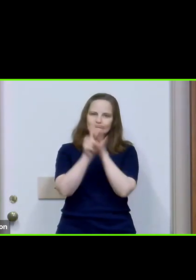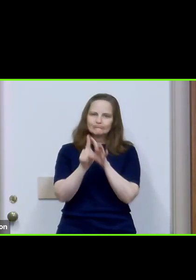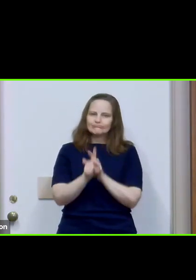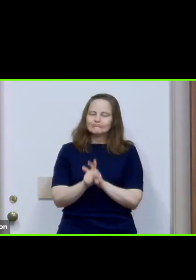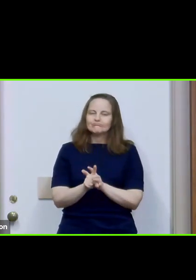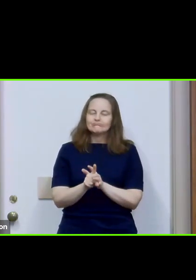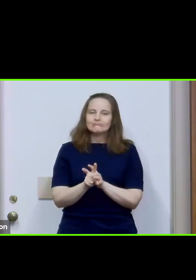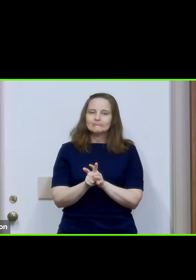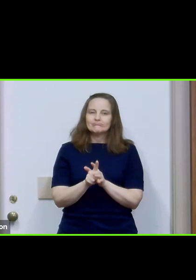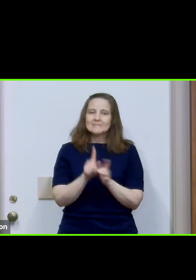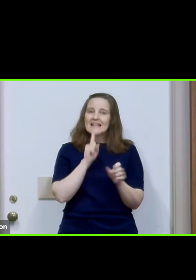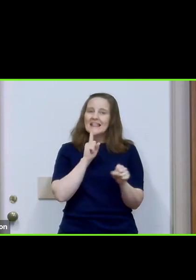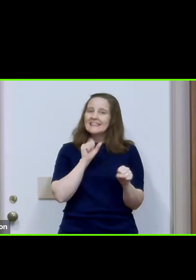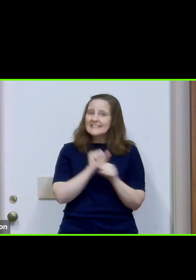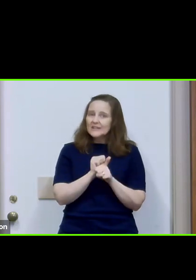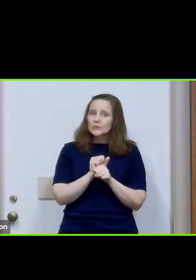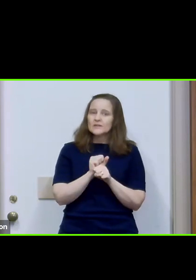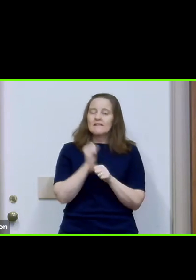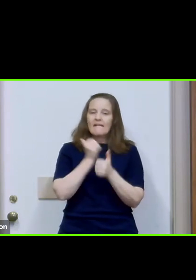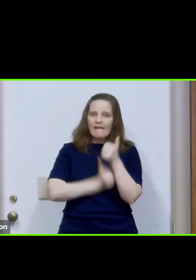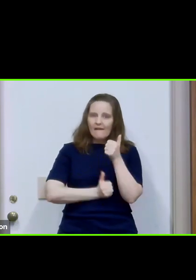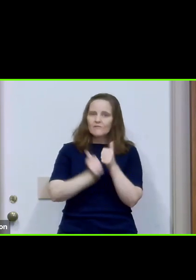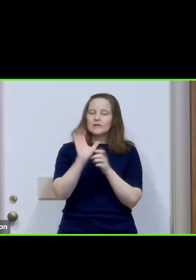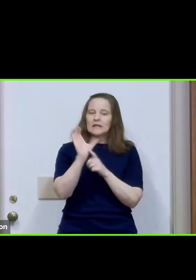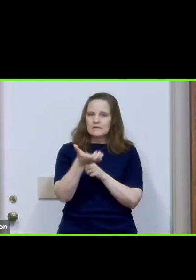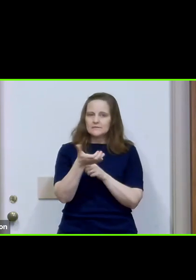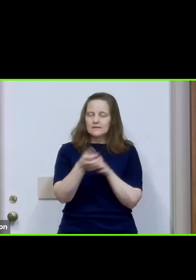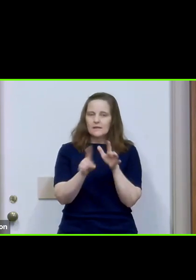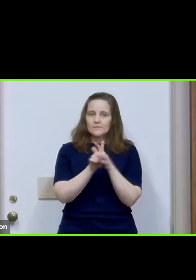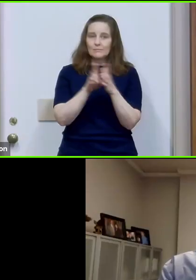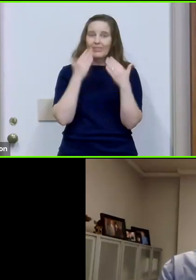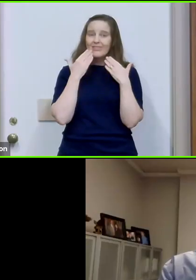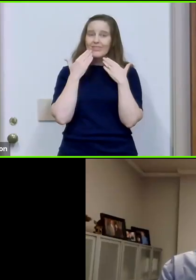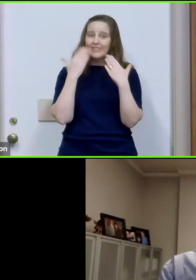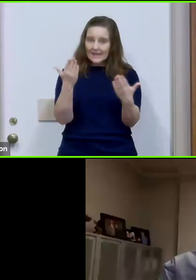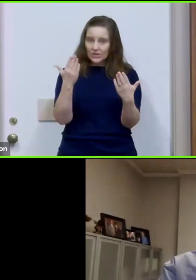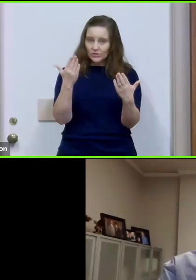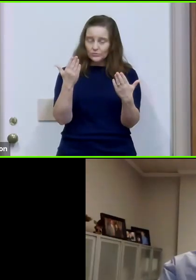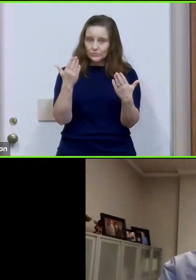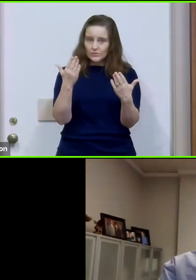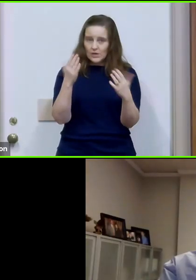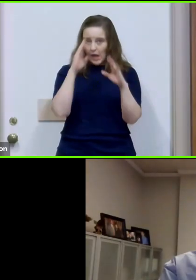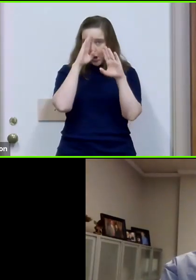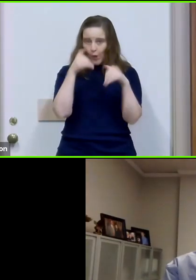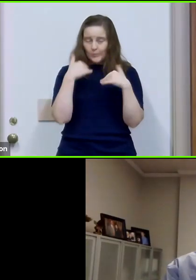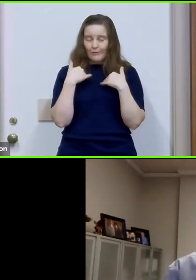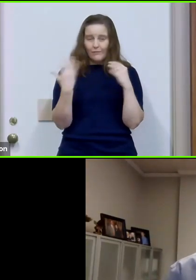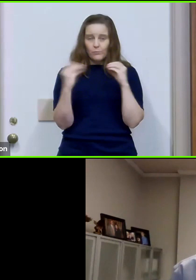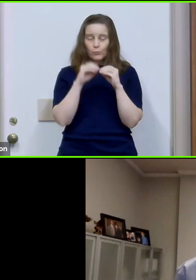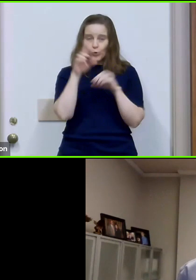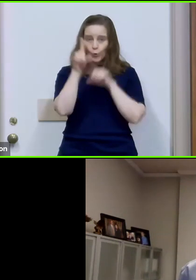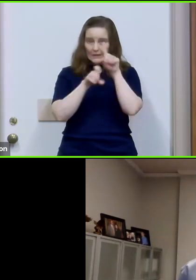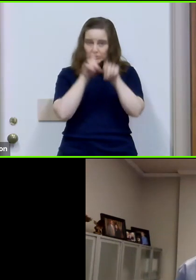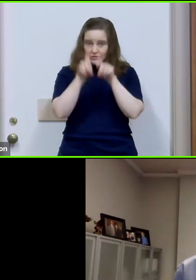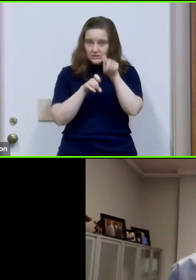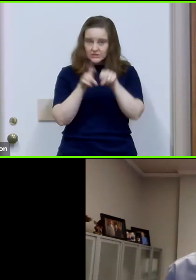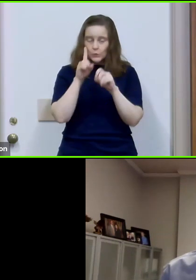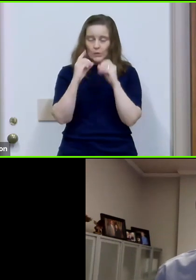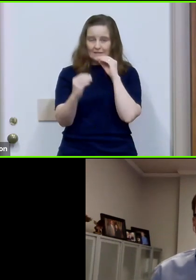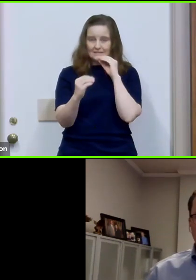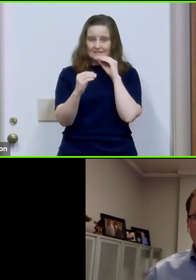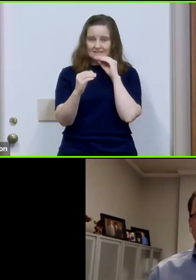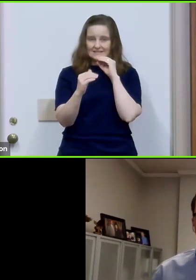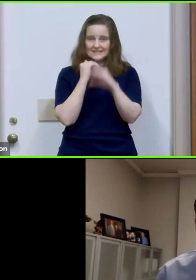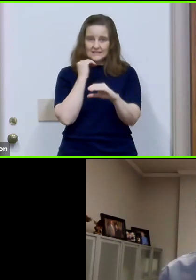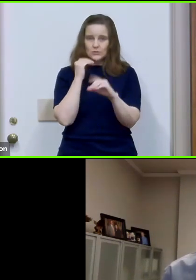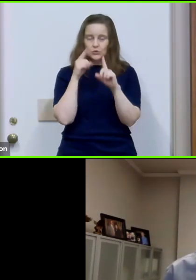to every single case that comes up. I thank you all. And I hope that if you have further questions, you submit them to Jim